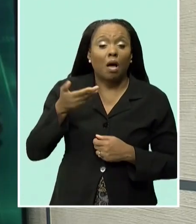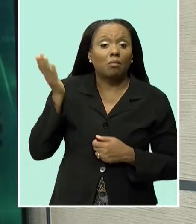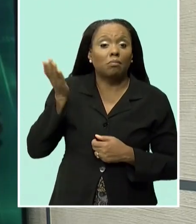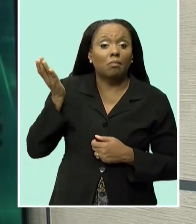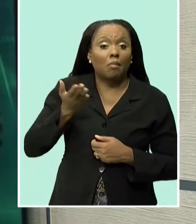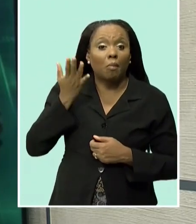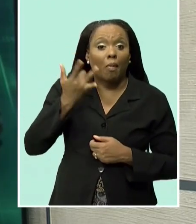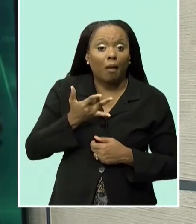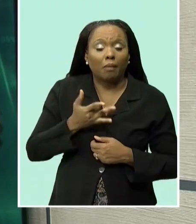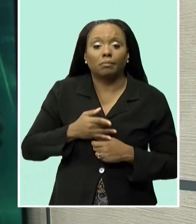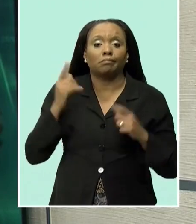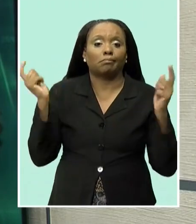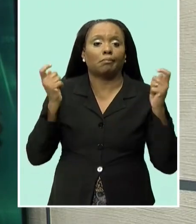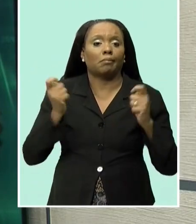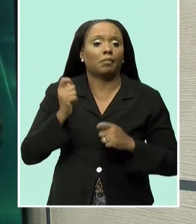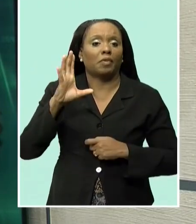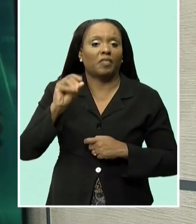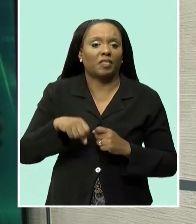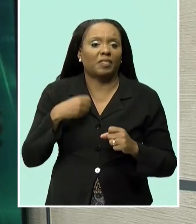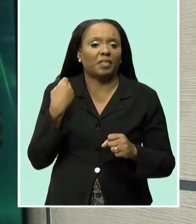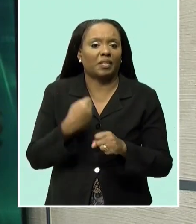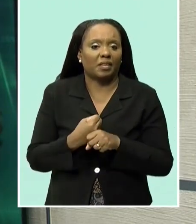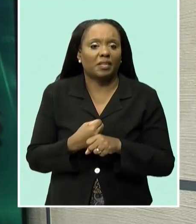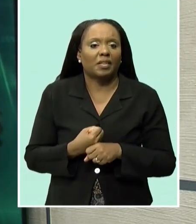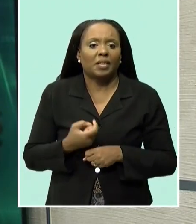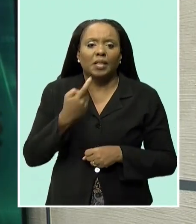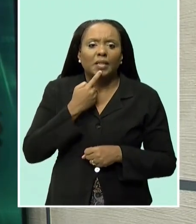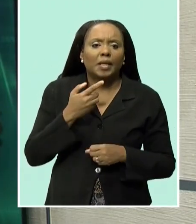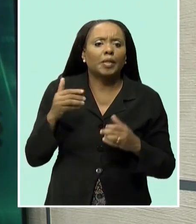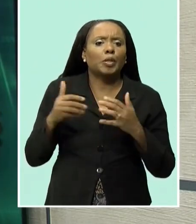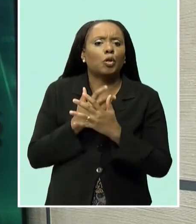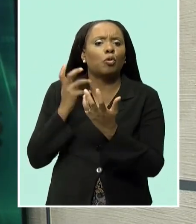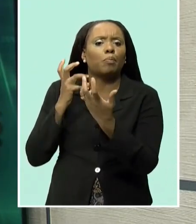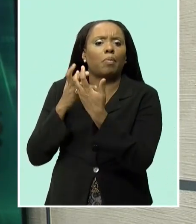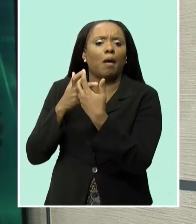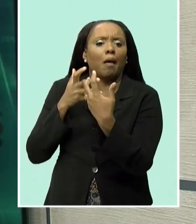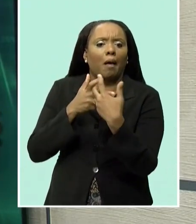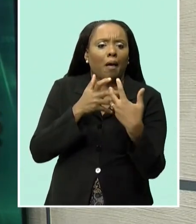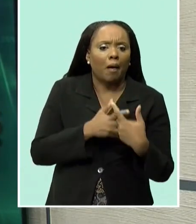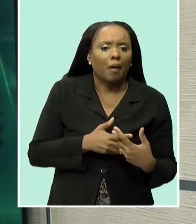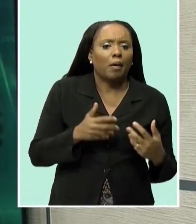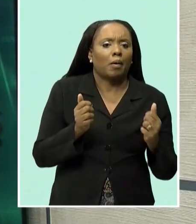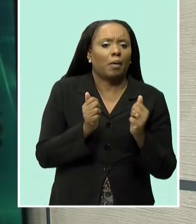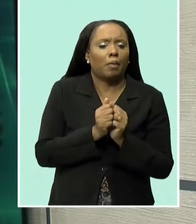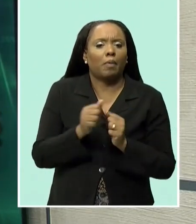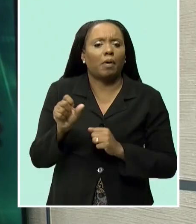also revealed new partnerships have led to an expansion of the business into the ABC Islands.